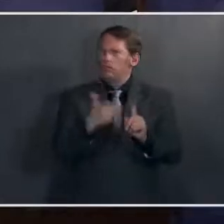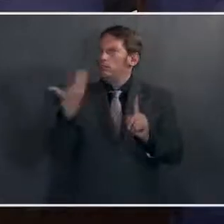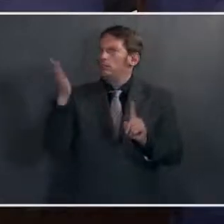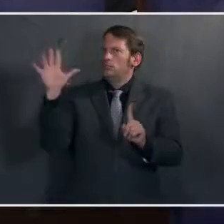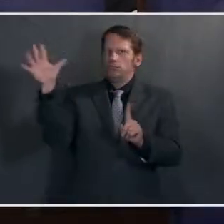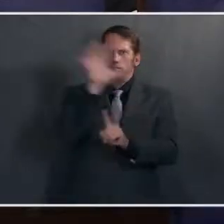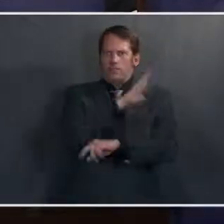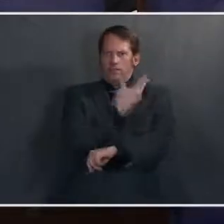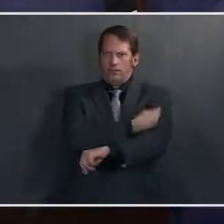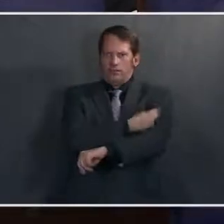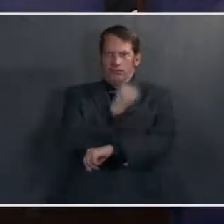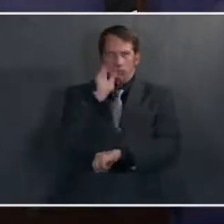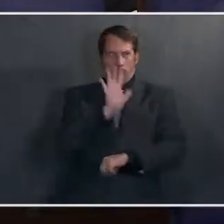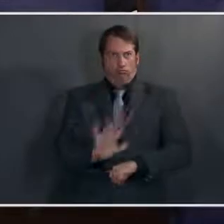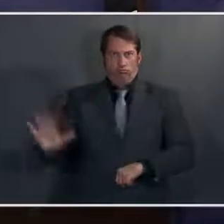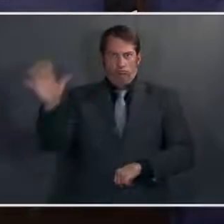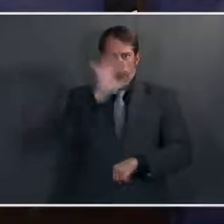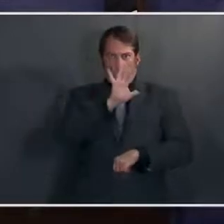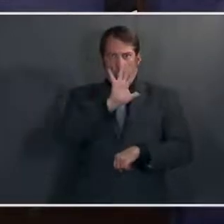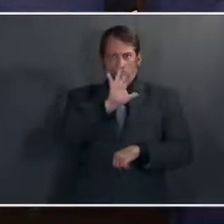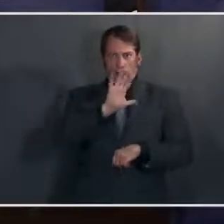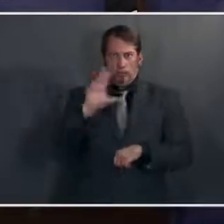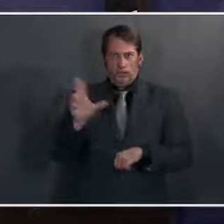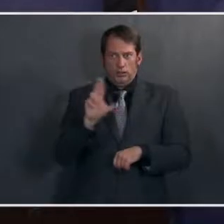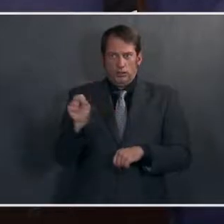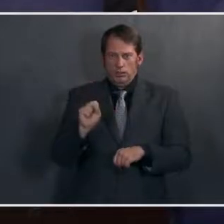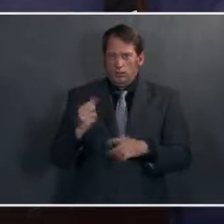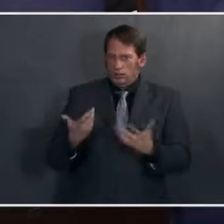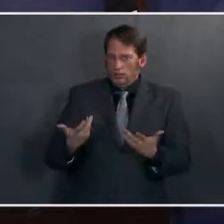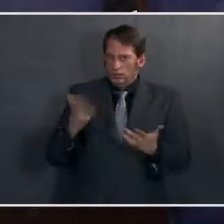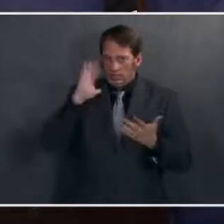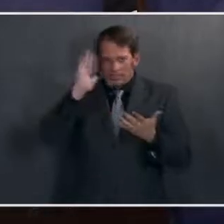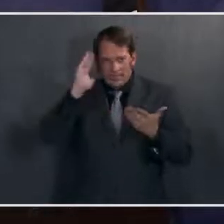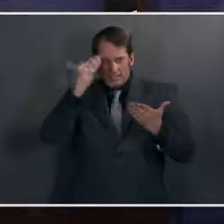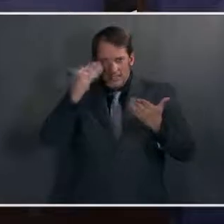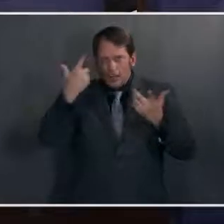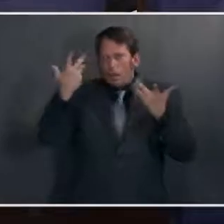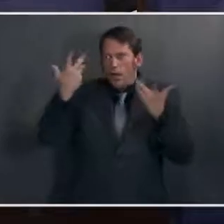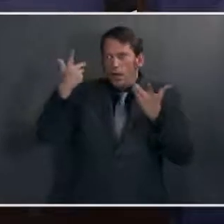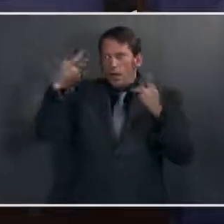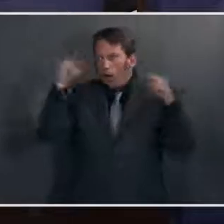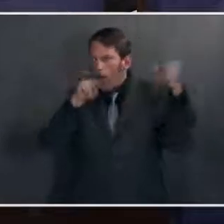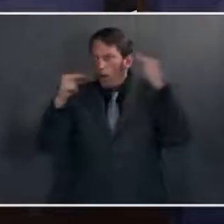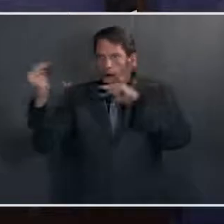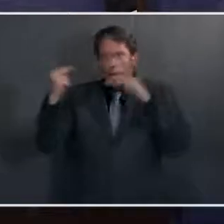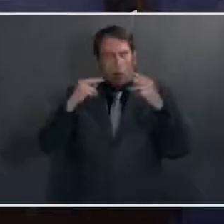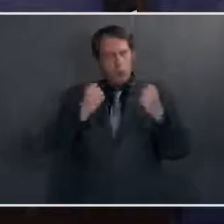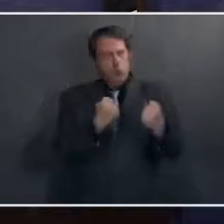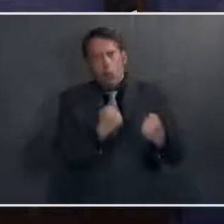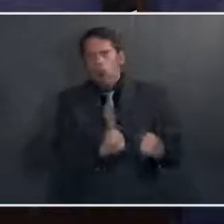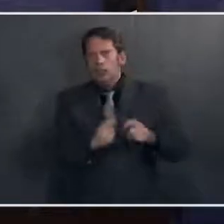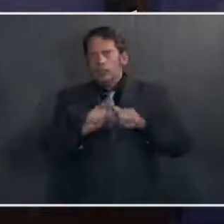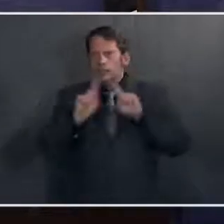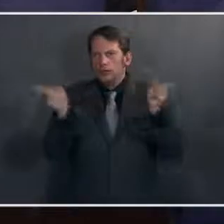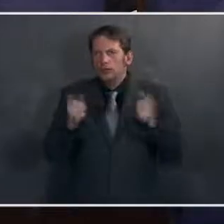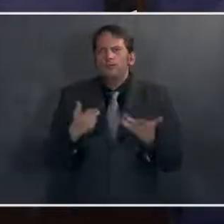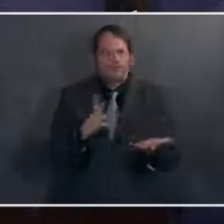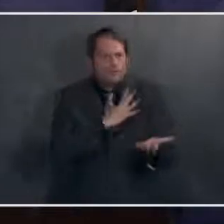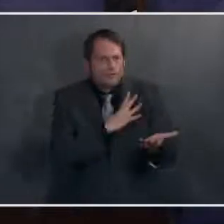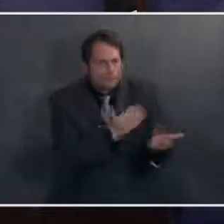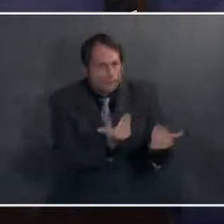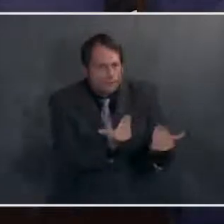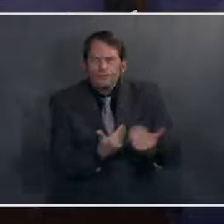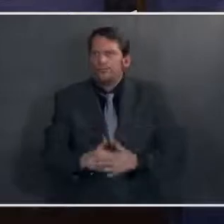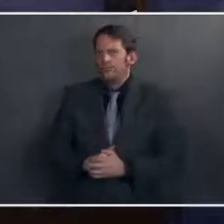significant differences between the two proposals. And I know we ask this seemingly daily at this point, but It's your job. Where is the space